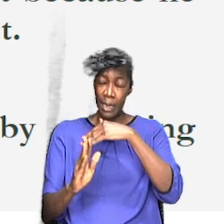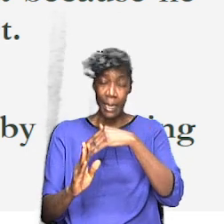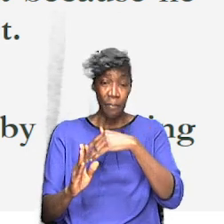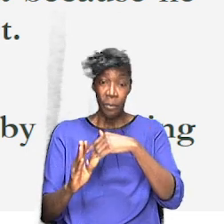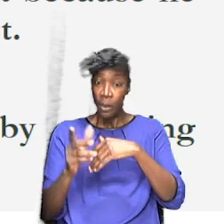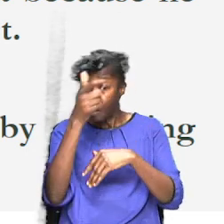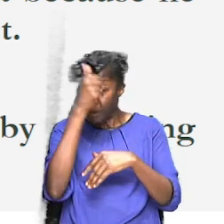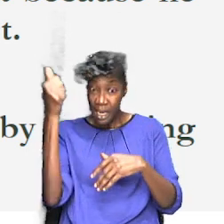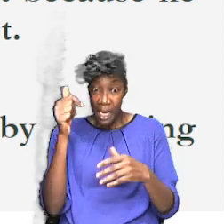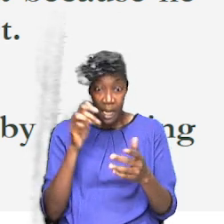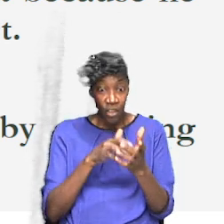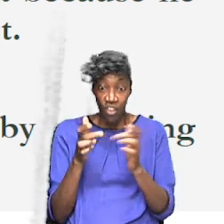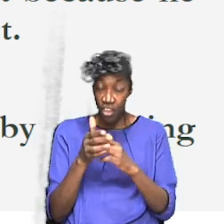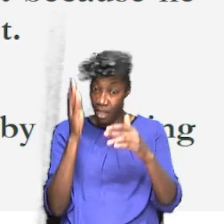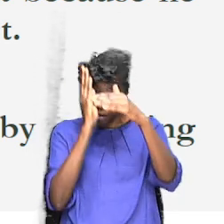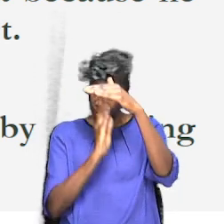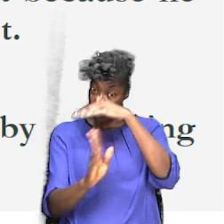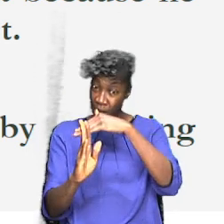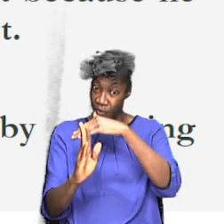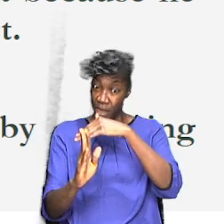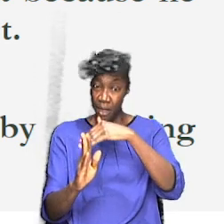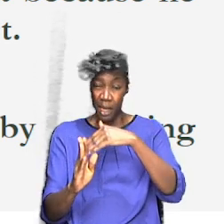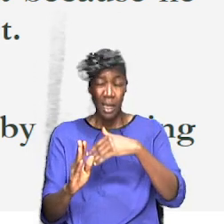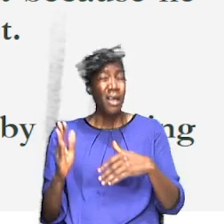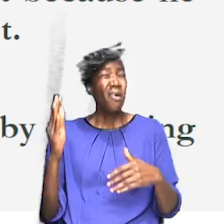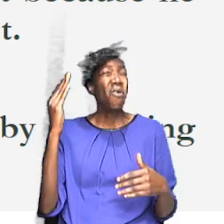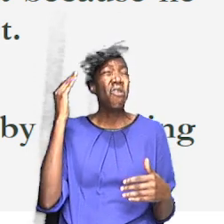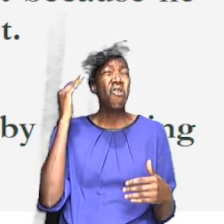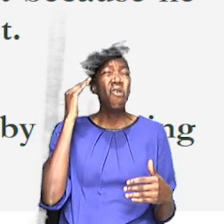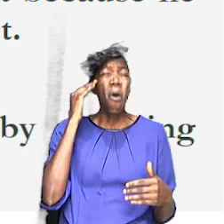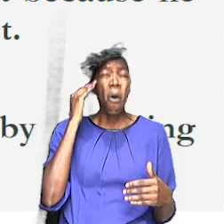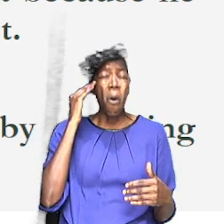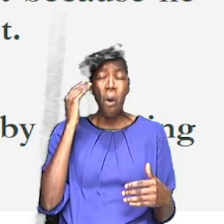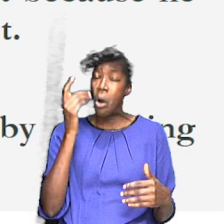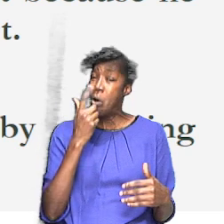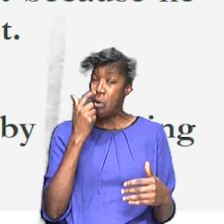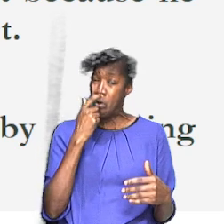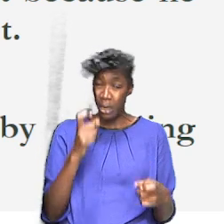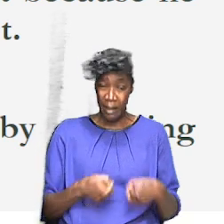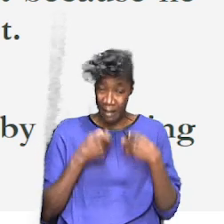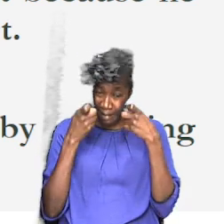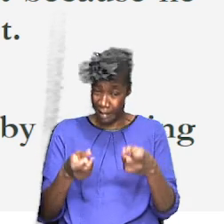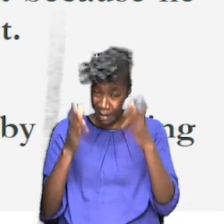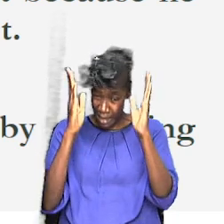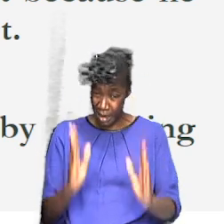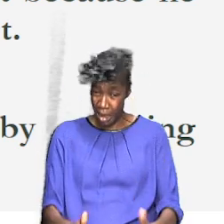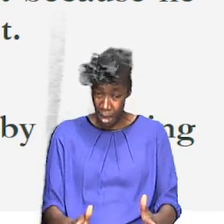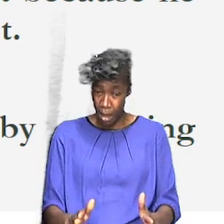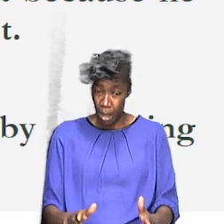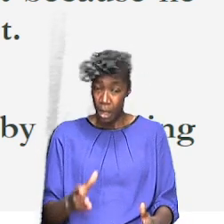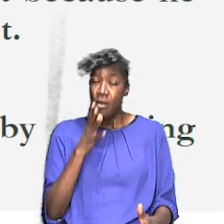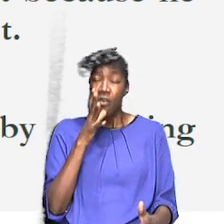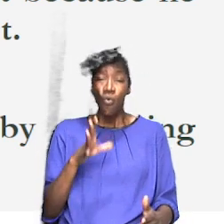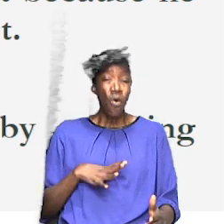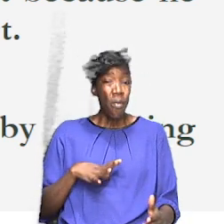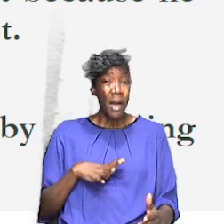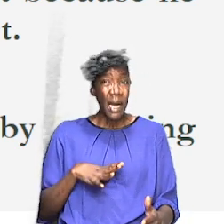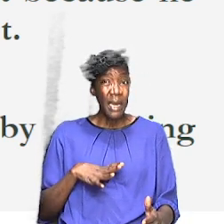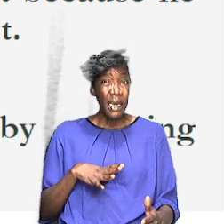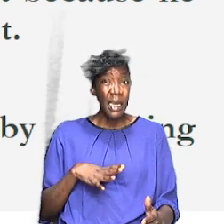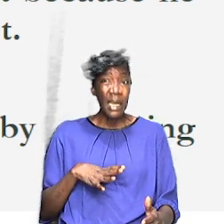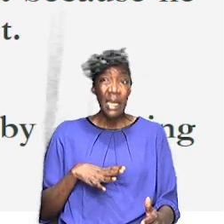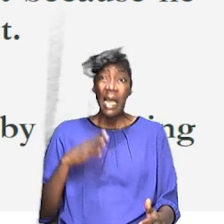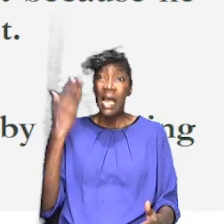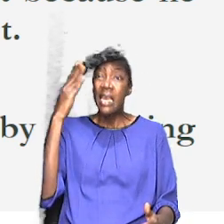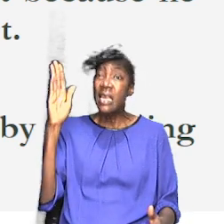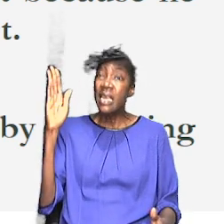known what manner of woman this is that touched Jesus. Simon the Pharisees doubted that Jesus was a prophet because he